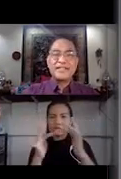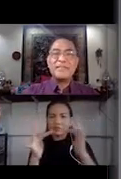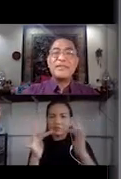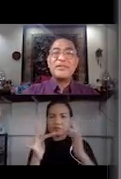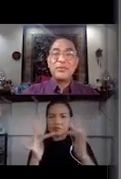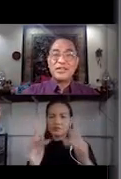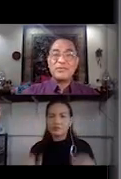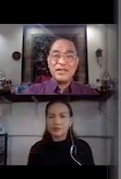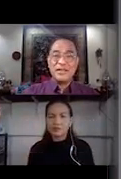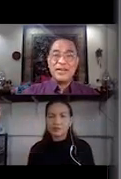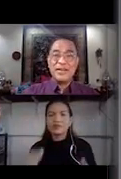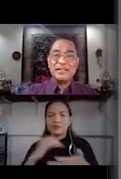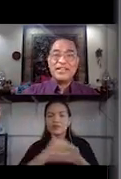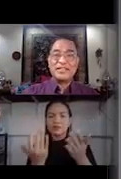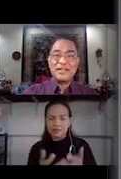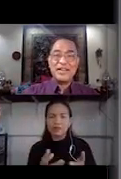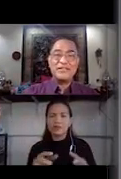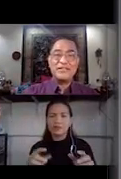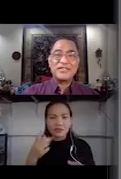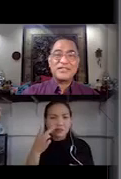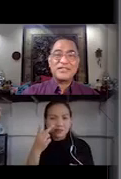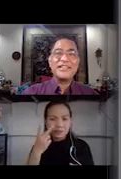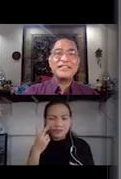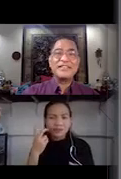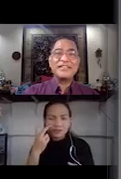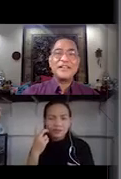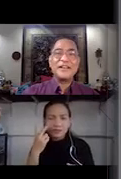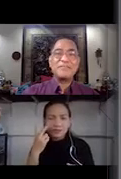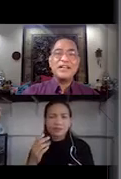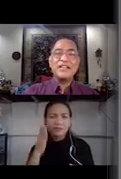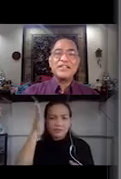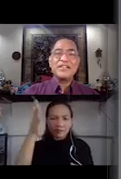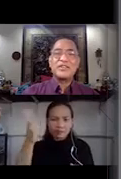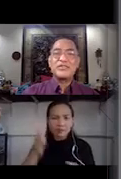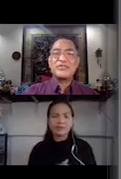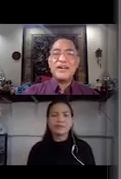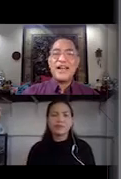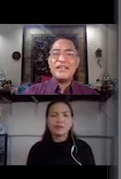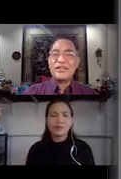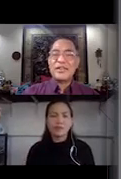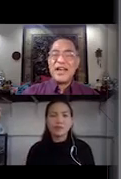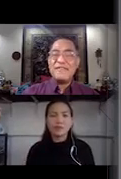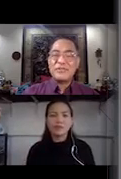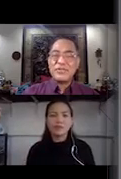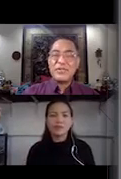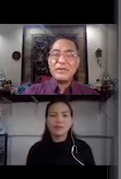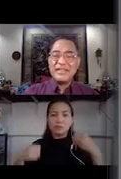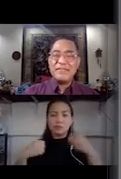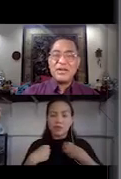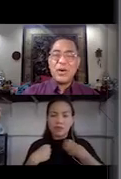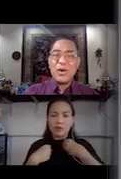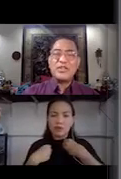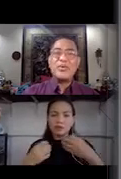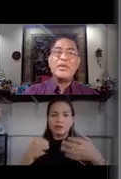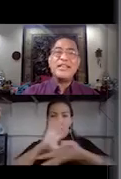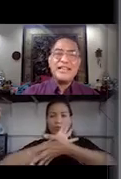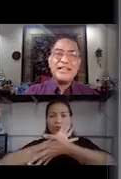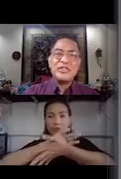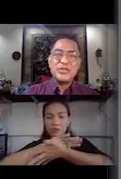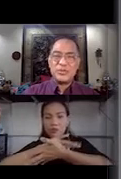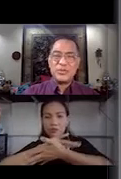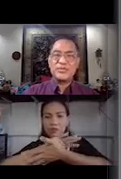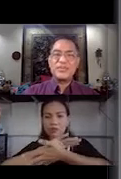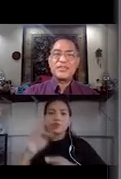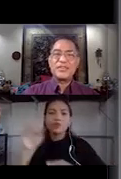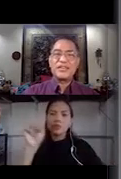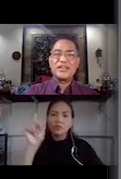that's something to watch, by the way. Let's watch for that. Okay, so to survive and thrive through the pandemic, what do we need to